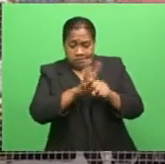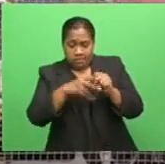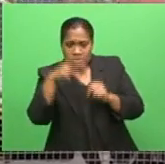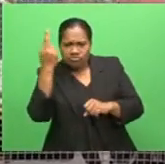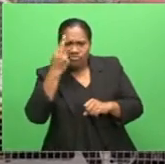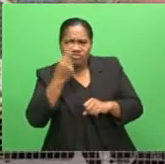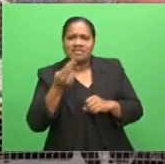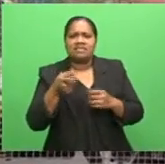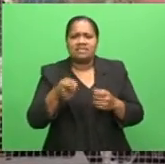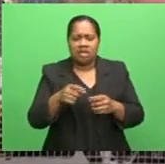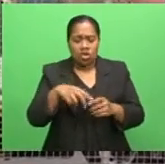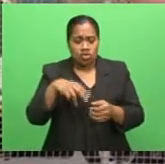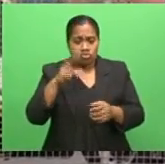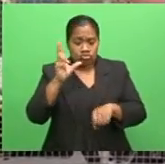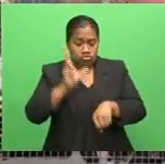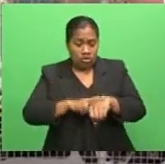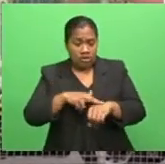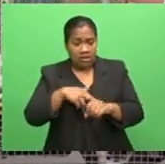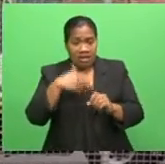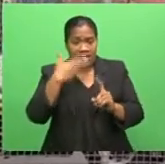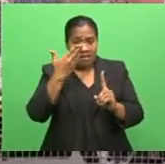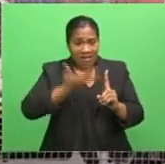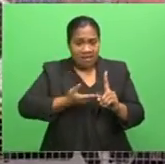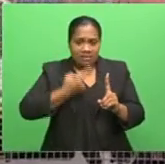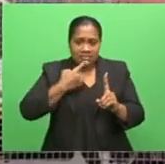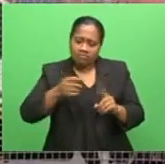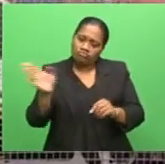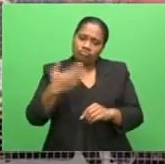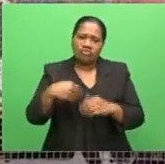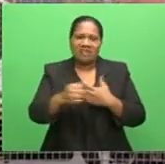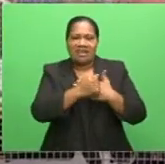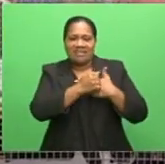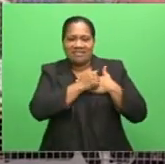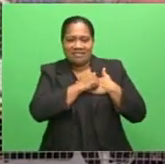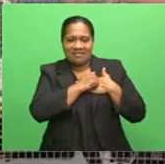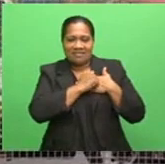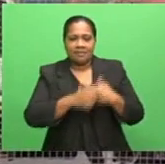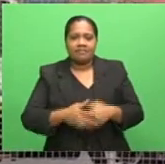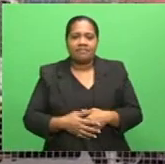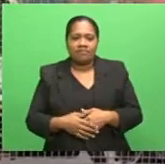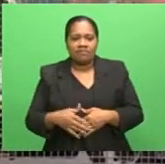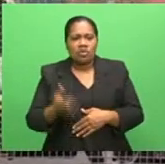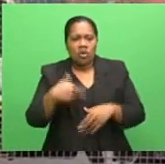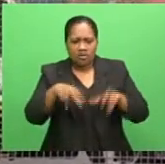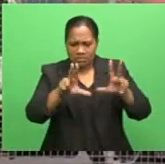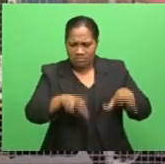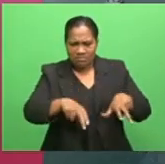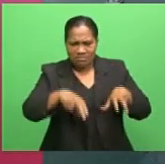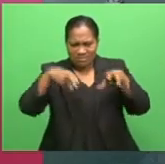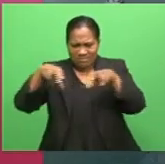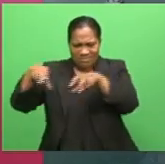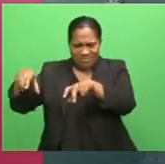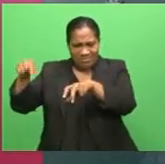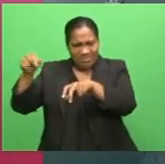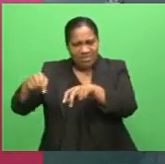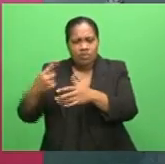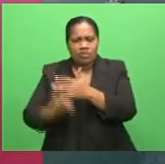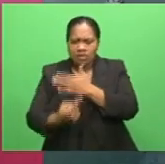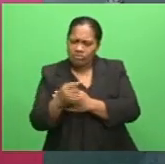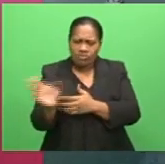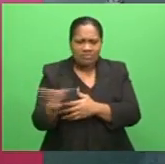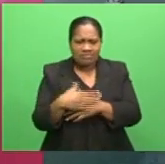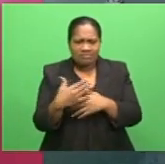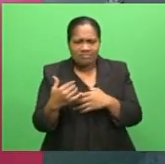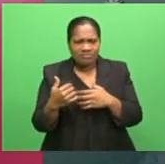Dr. Wanganambete assures they are all safe. These are all containerized ships, so there is no handling that happens. So these are